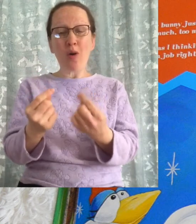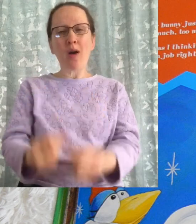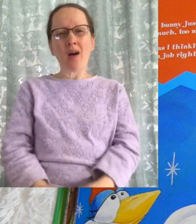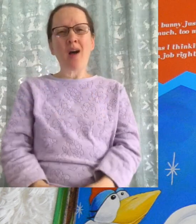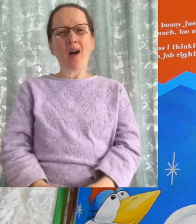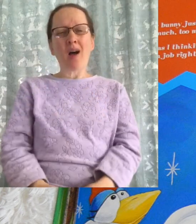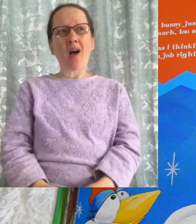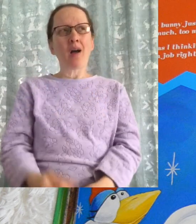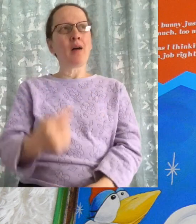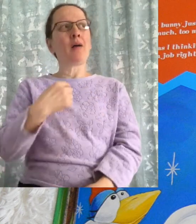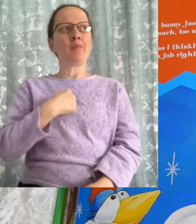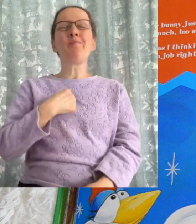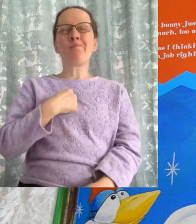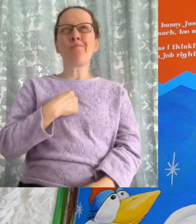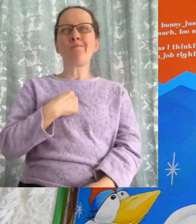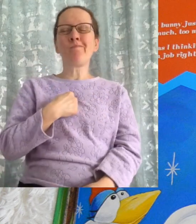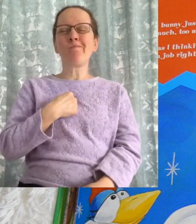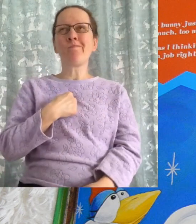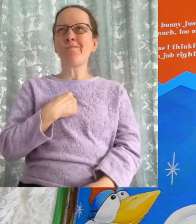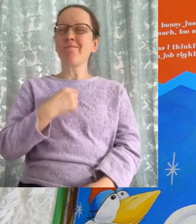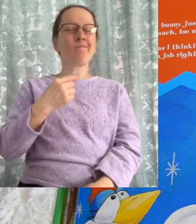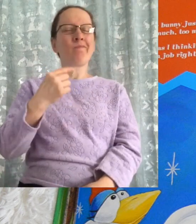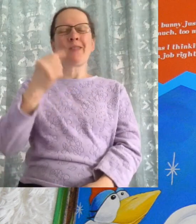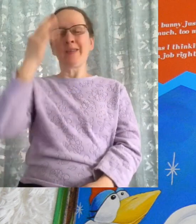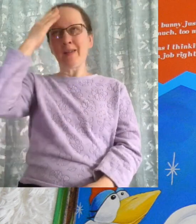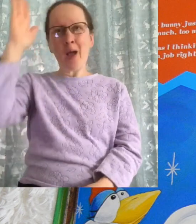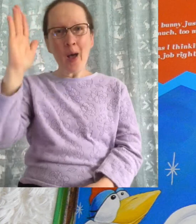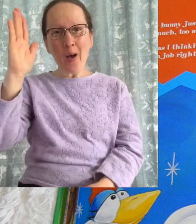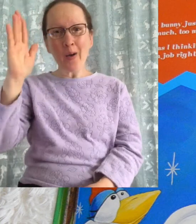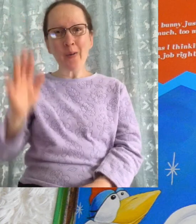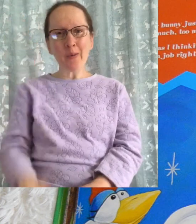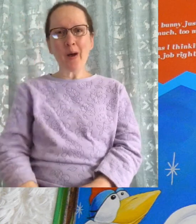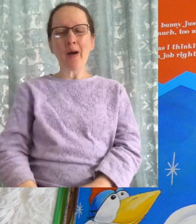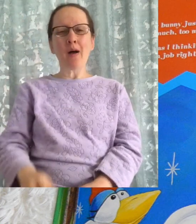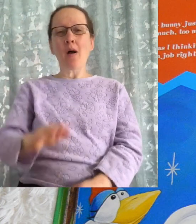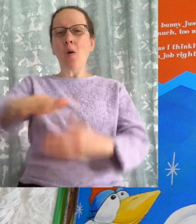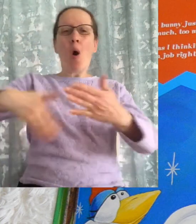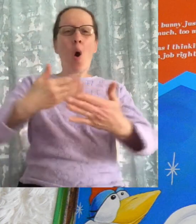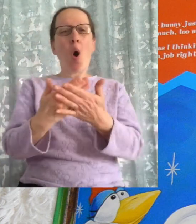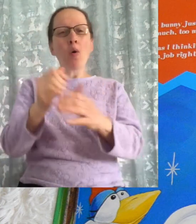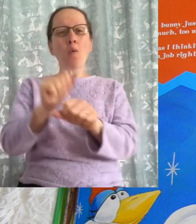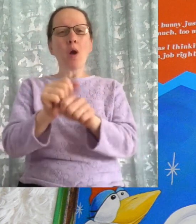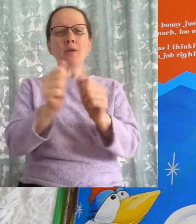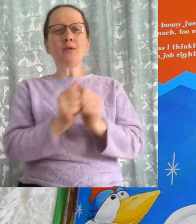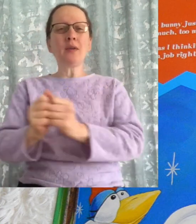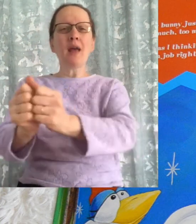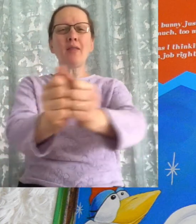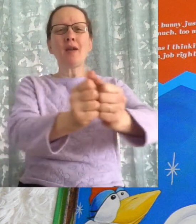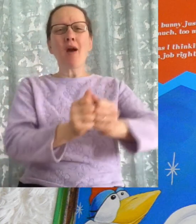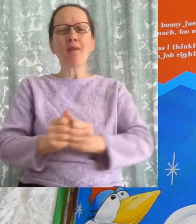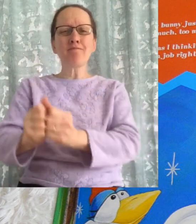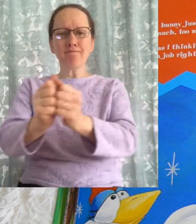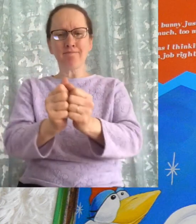do. "What was I thinking? I should have known better. To do a job right, we must all